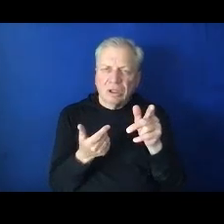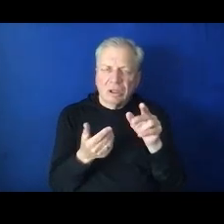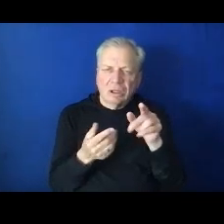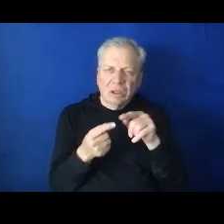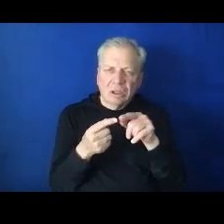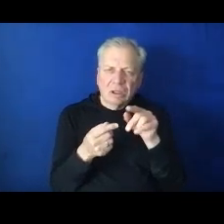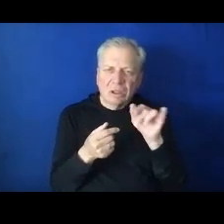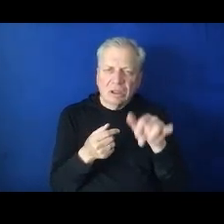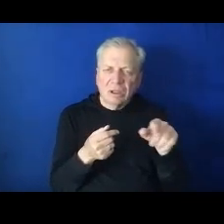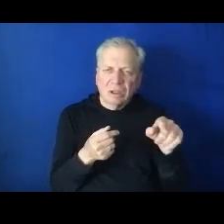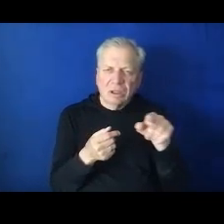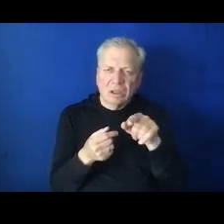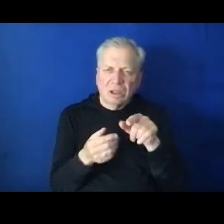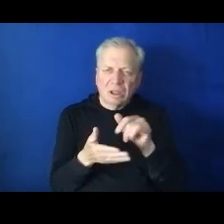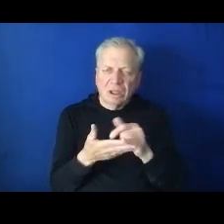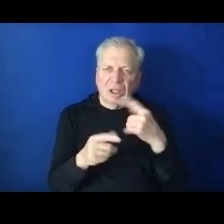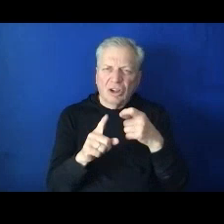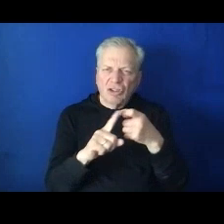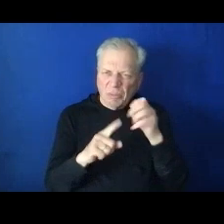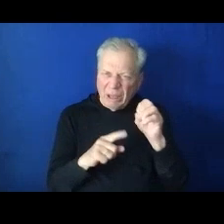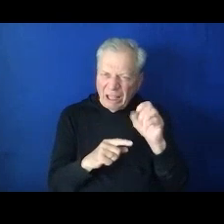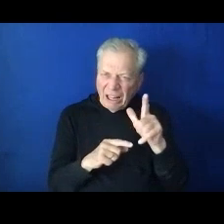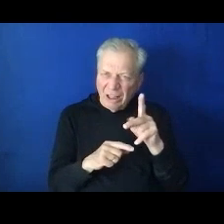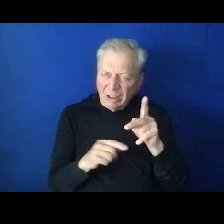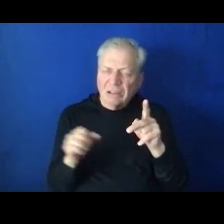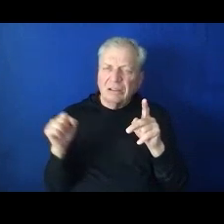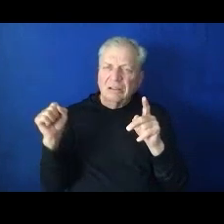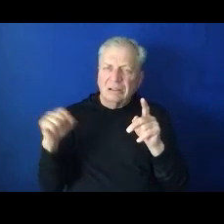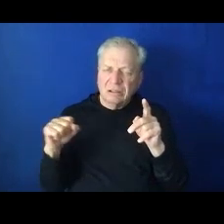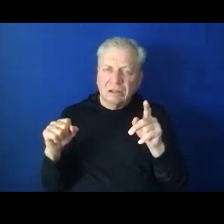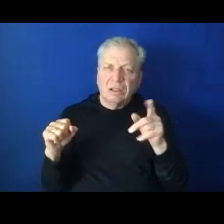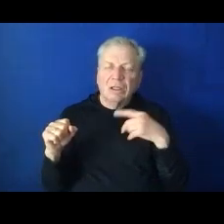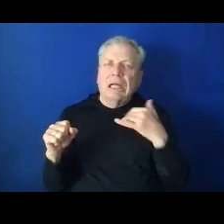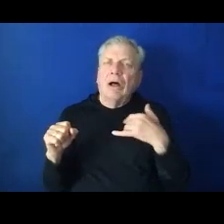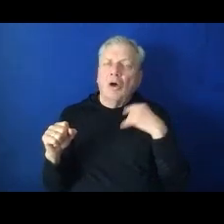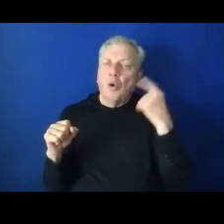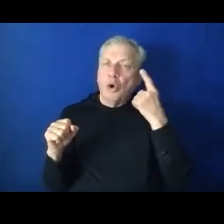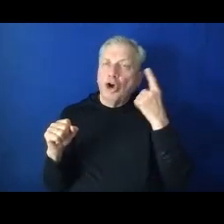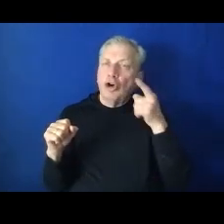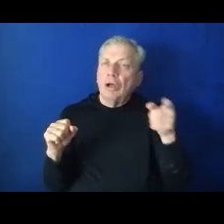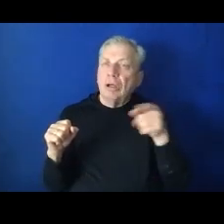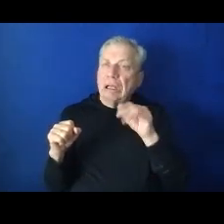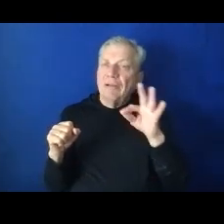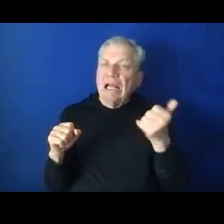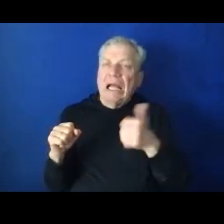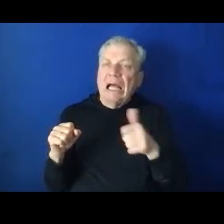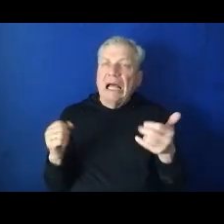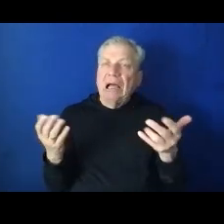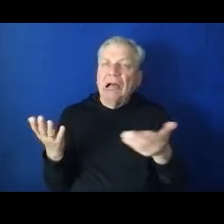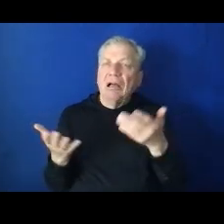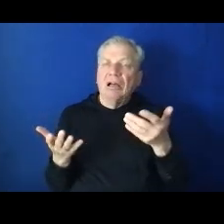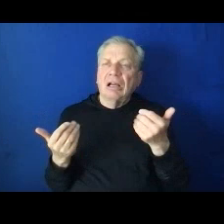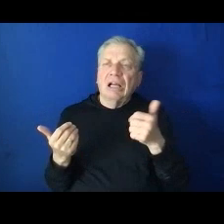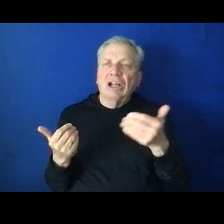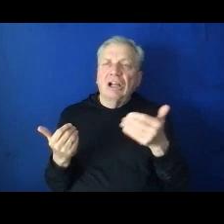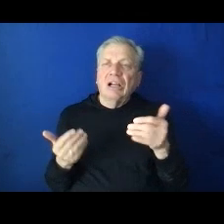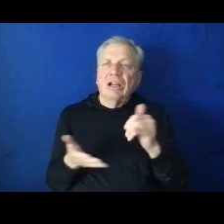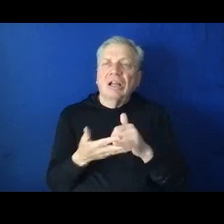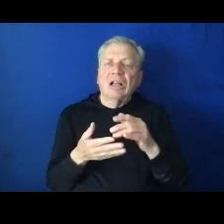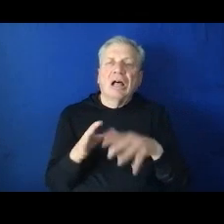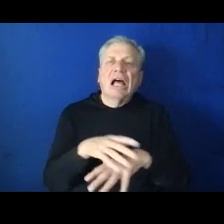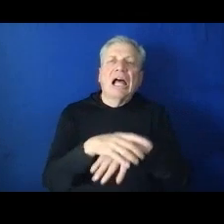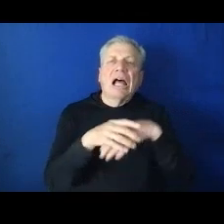cases, the strains come from elk. Yeah. And I've been wondering if there was any management around the elk trying